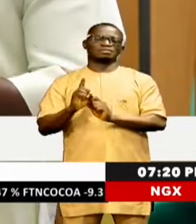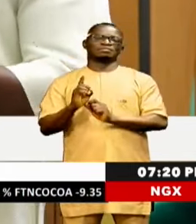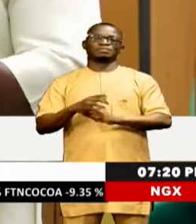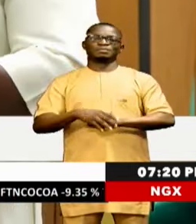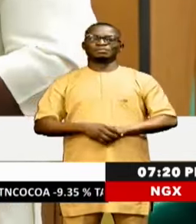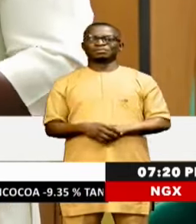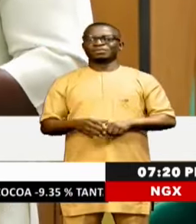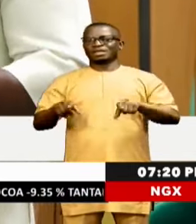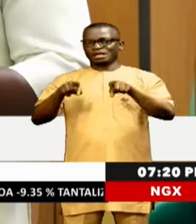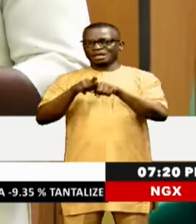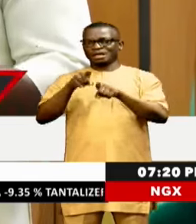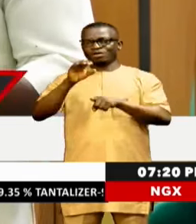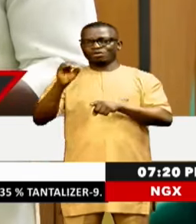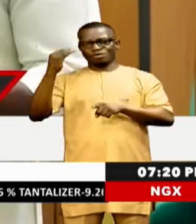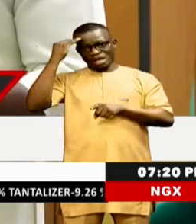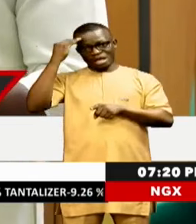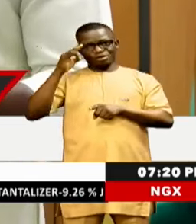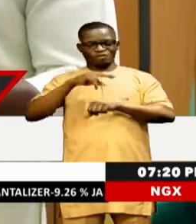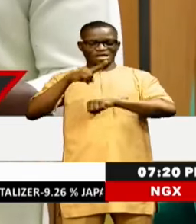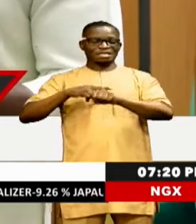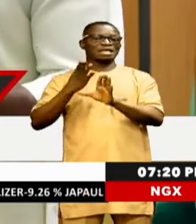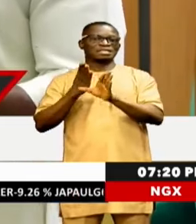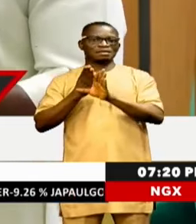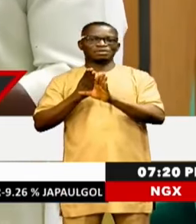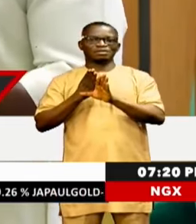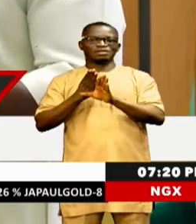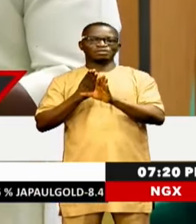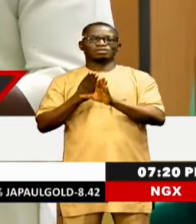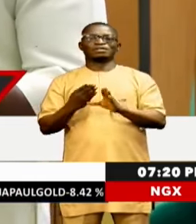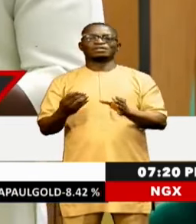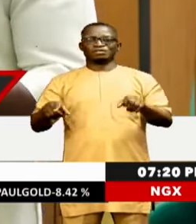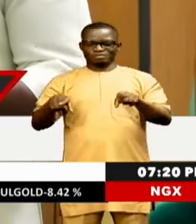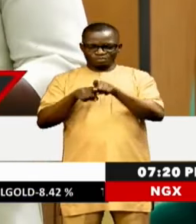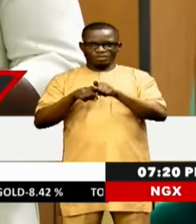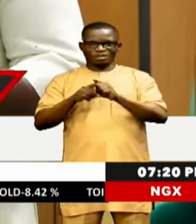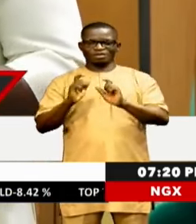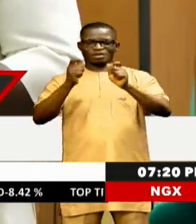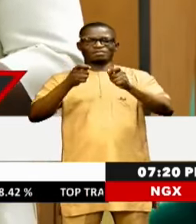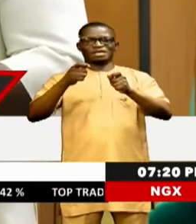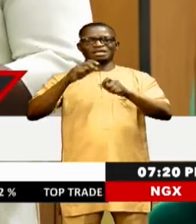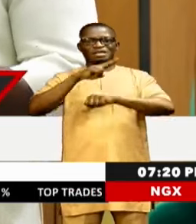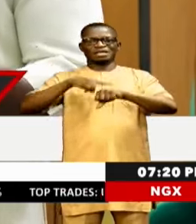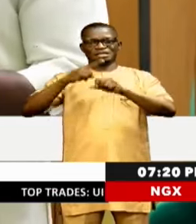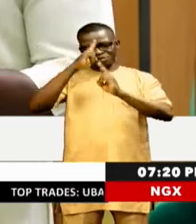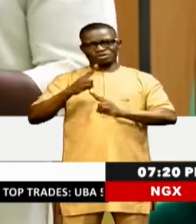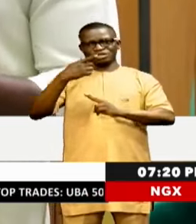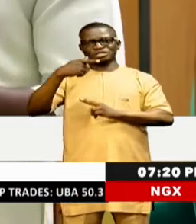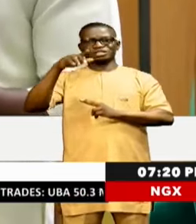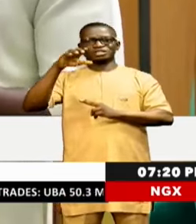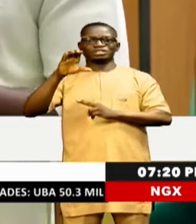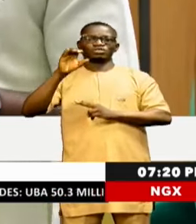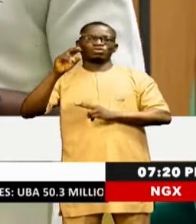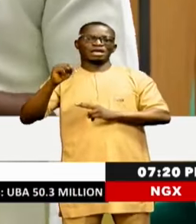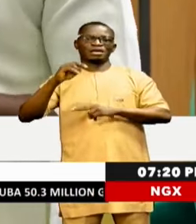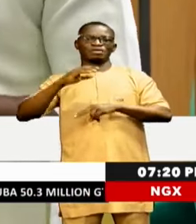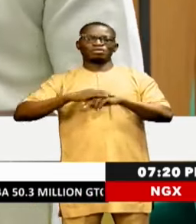As co-head of the National Assembly, and accordingly confer the national honour of GCON upon the Speaker, ensuring